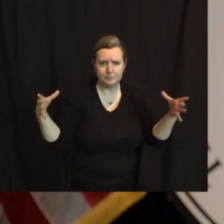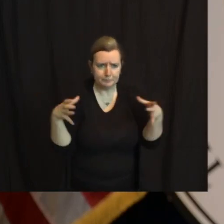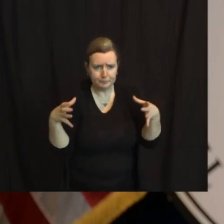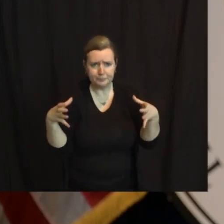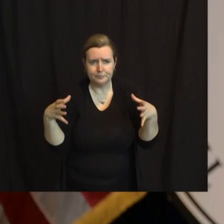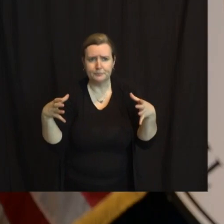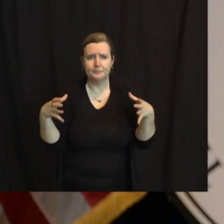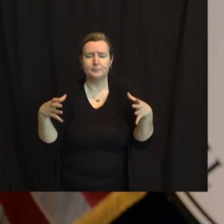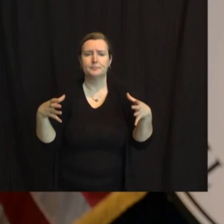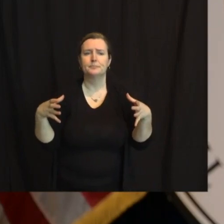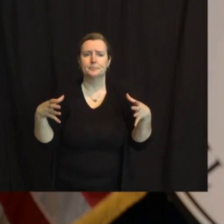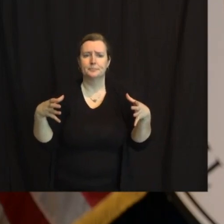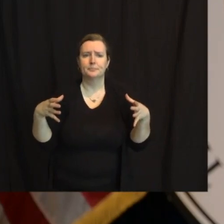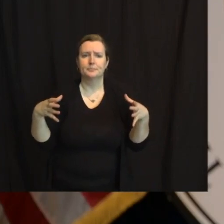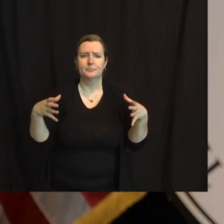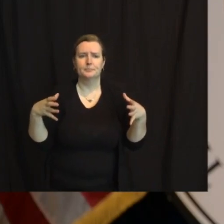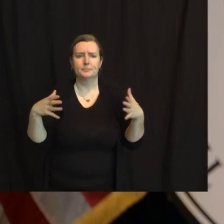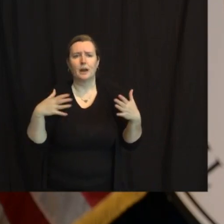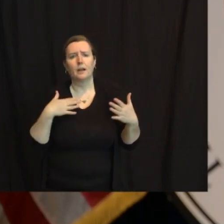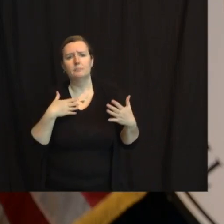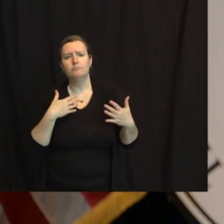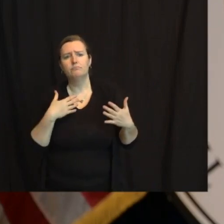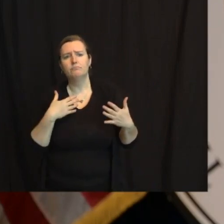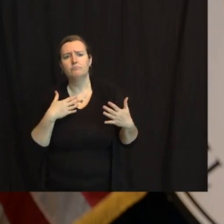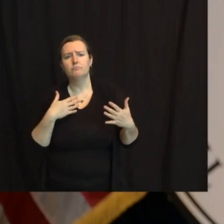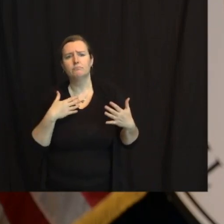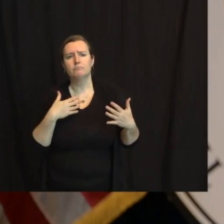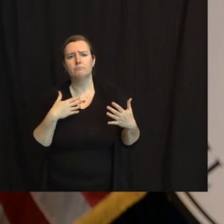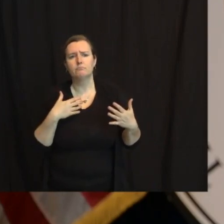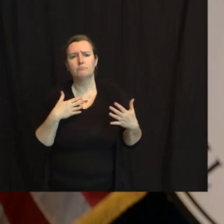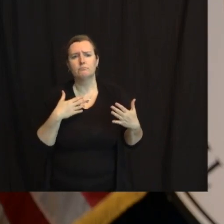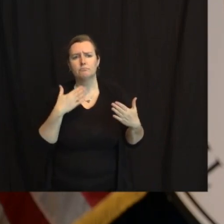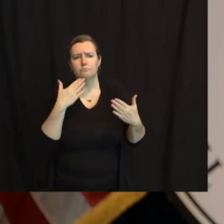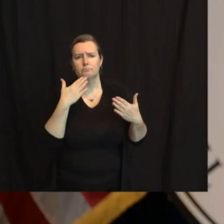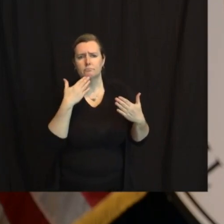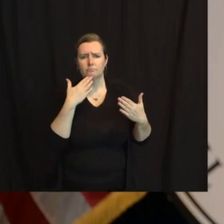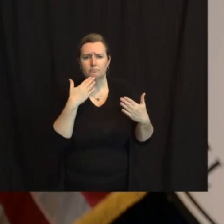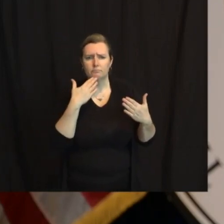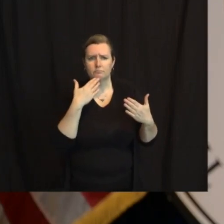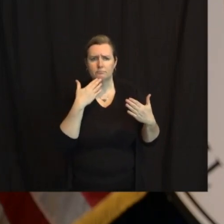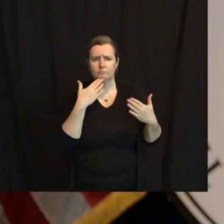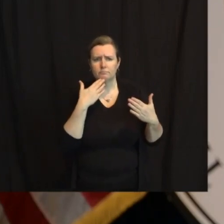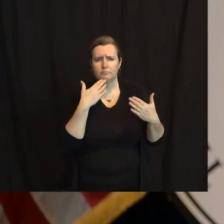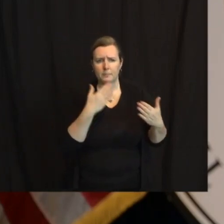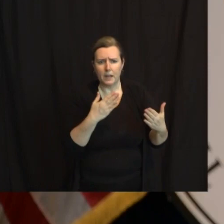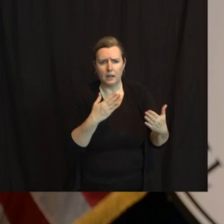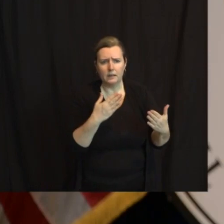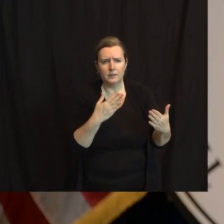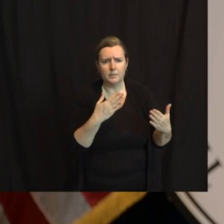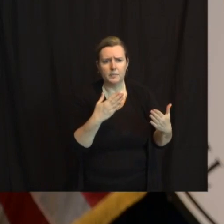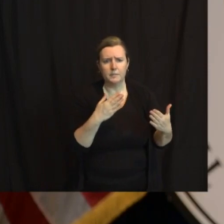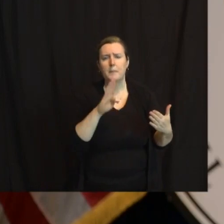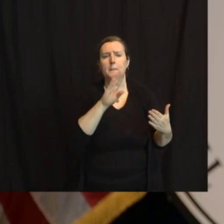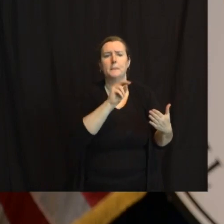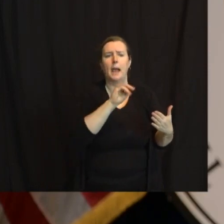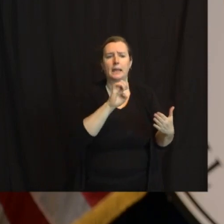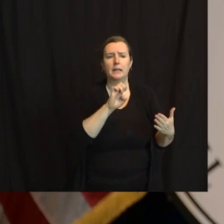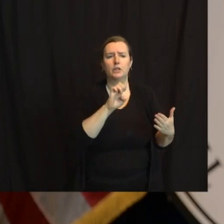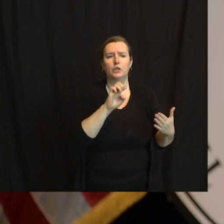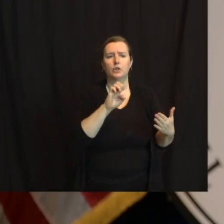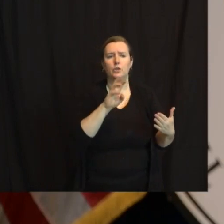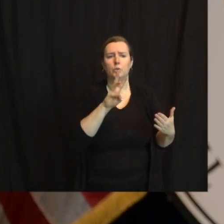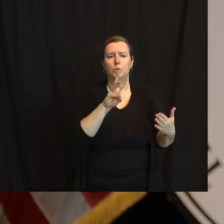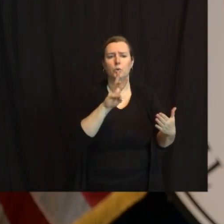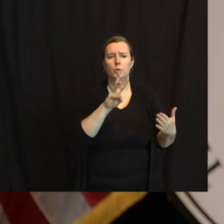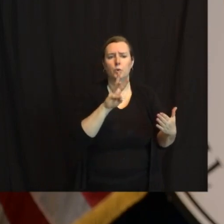She convened it with Congressman Peter King of New York. Bonnie Watson Coleman was with us, and give her a shout out. That's